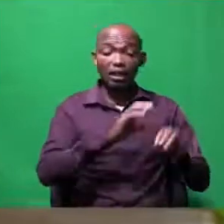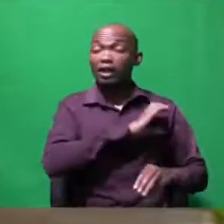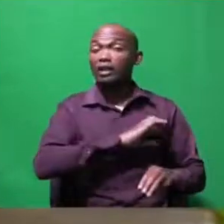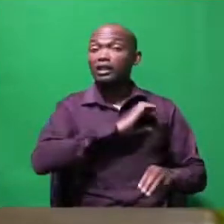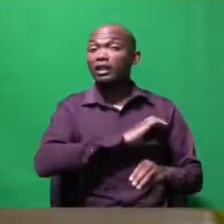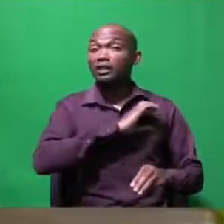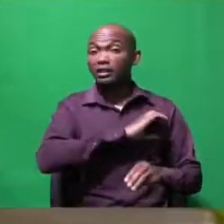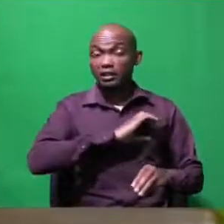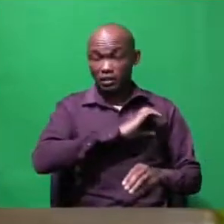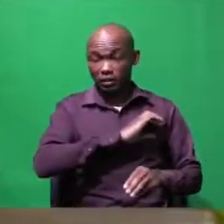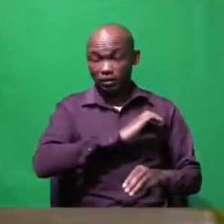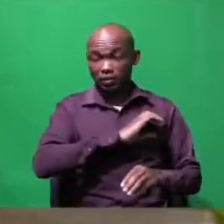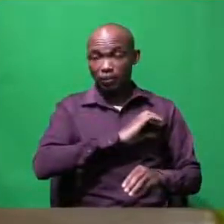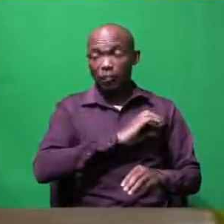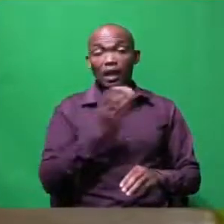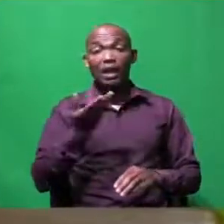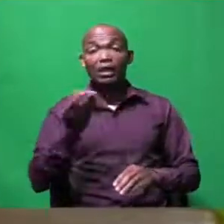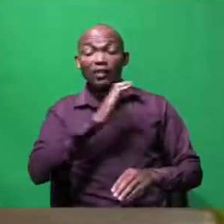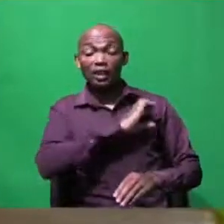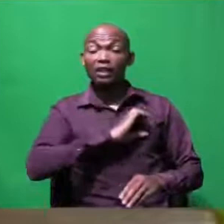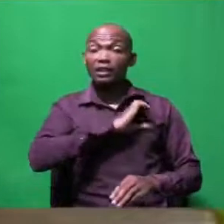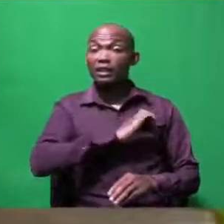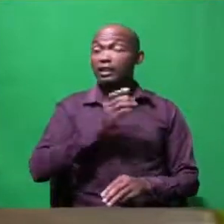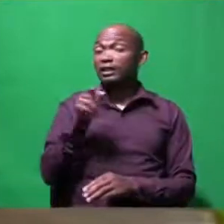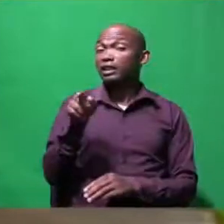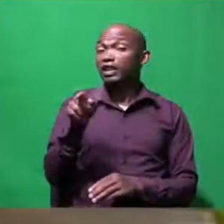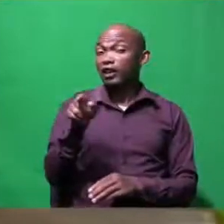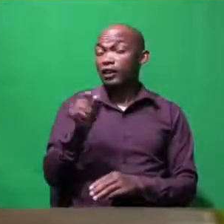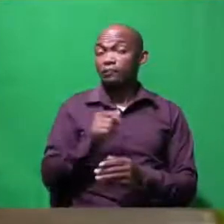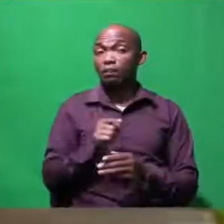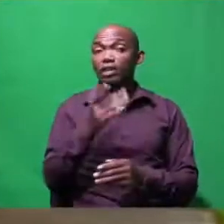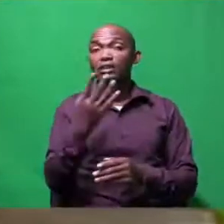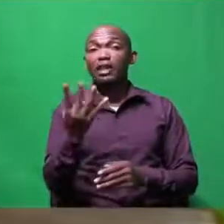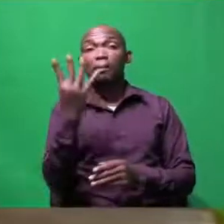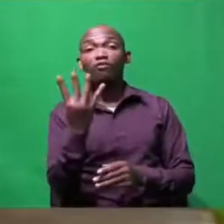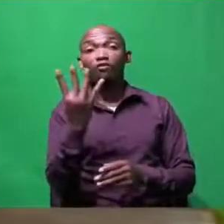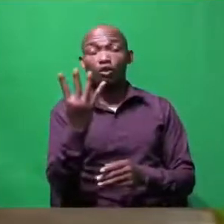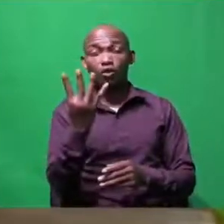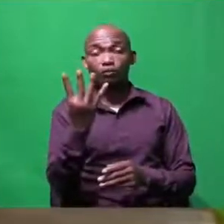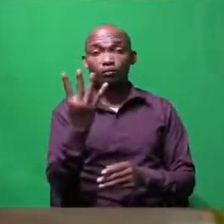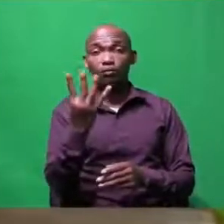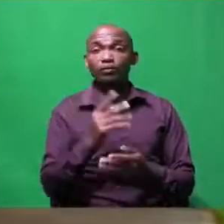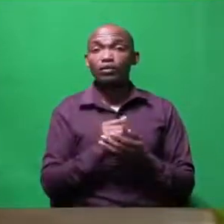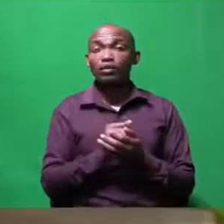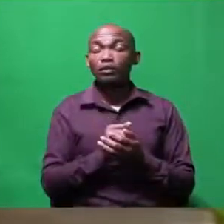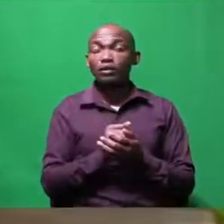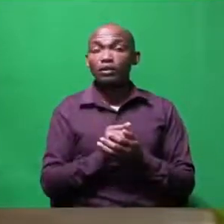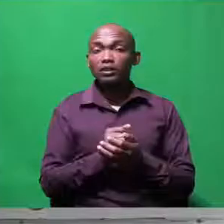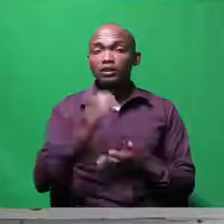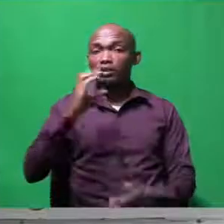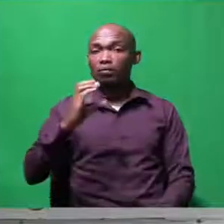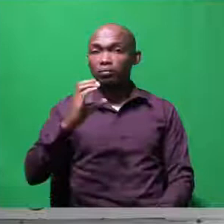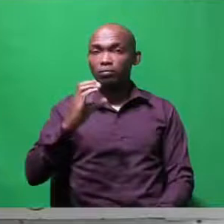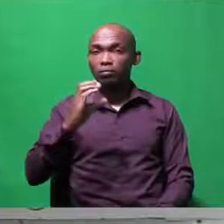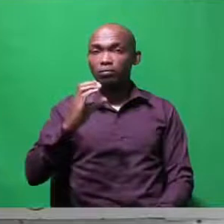characteristic. Another characteristic here is number 4, is